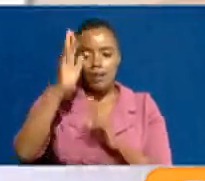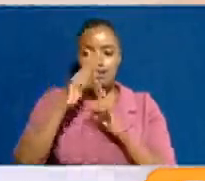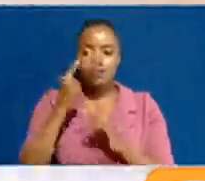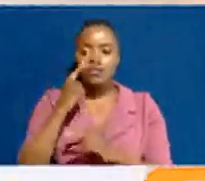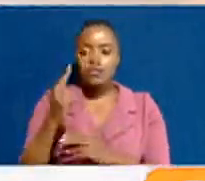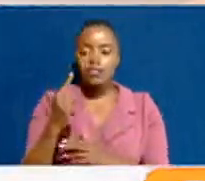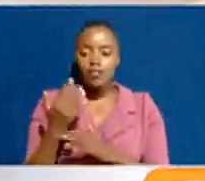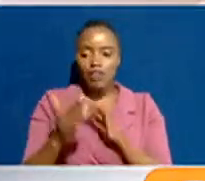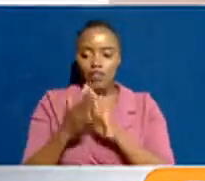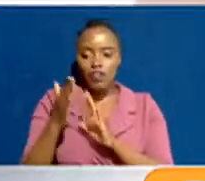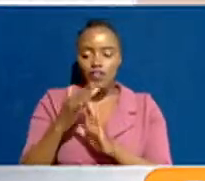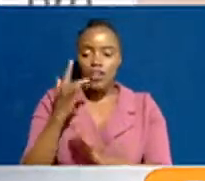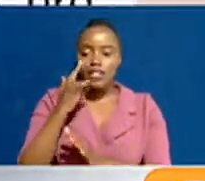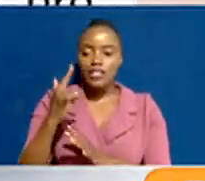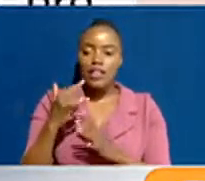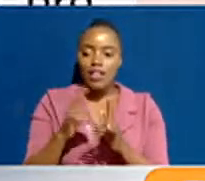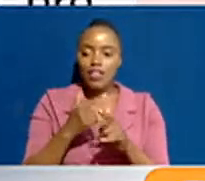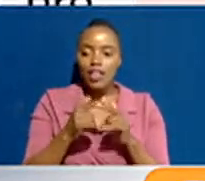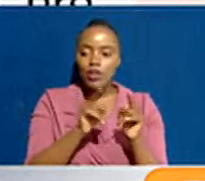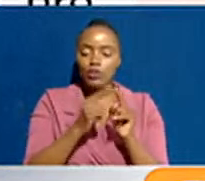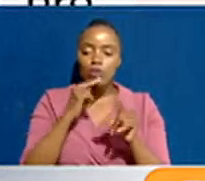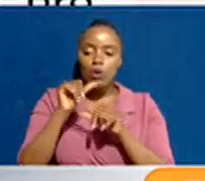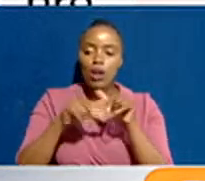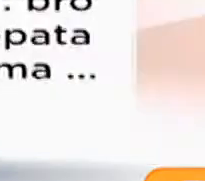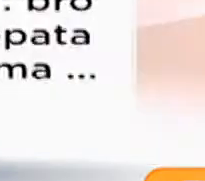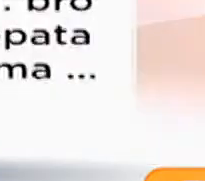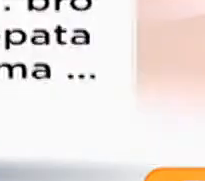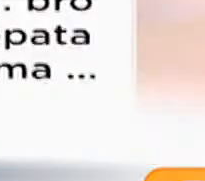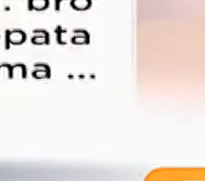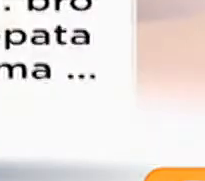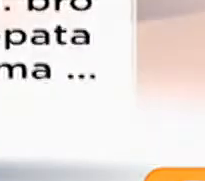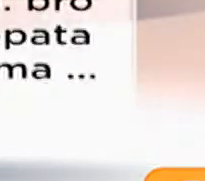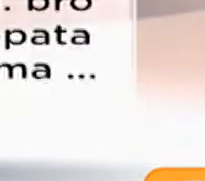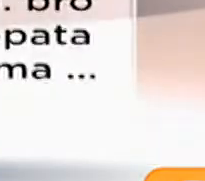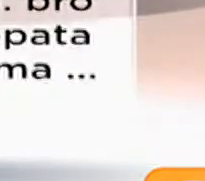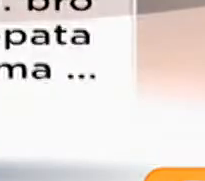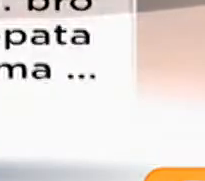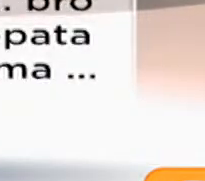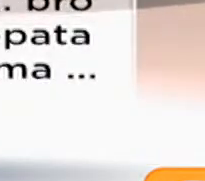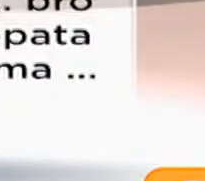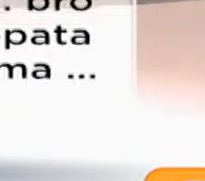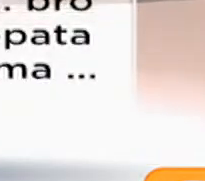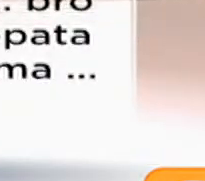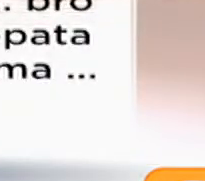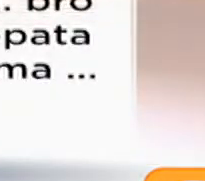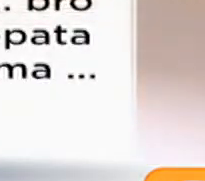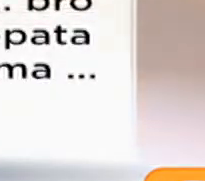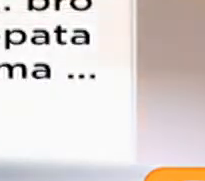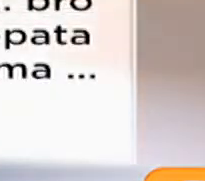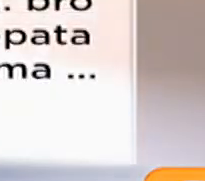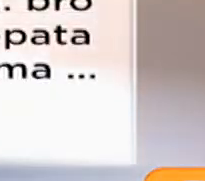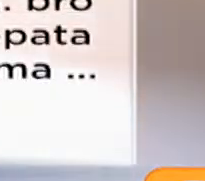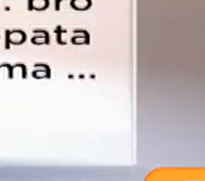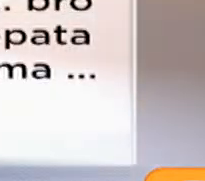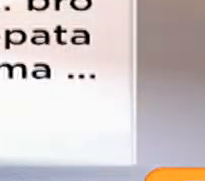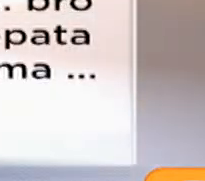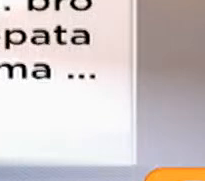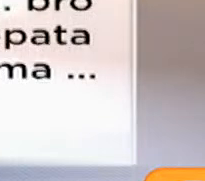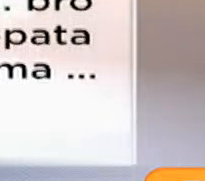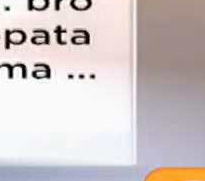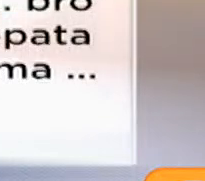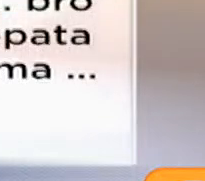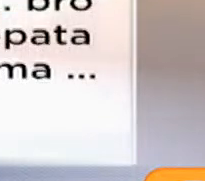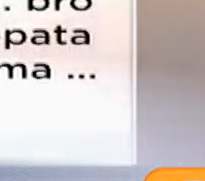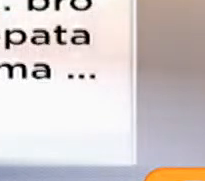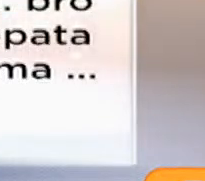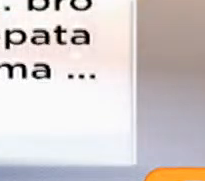bring that up real quick and see, and then also talk about the task force, the 42-member task force, and what it needs to do now from